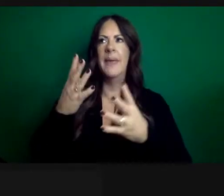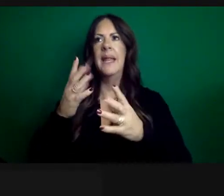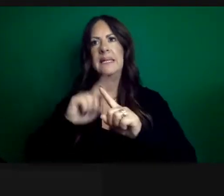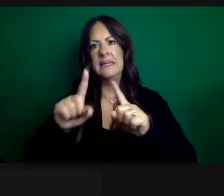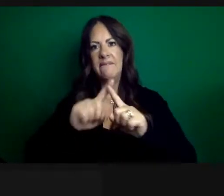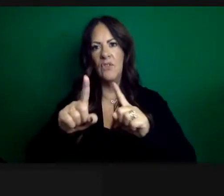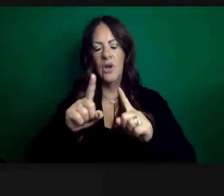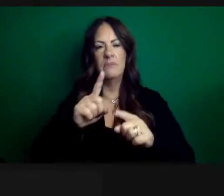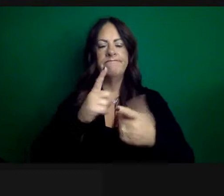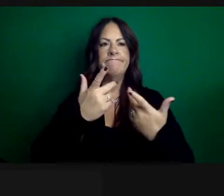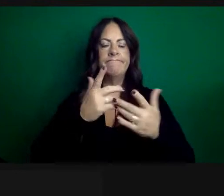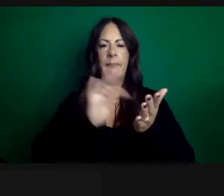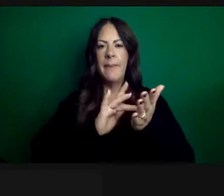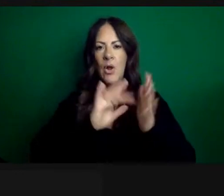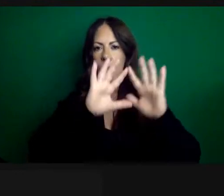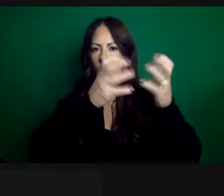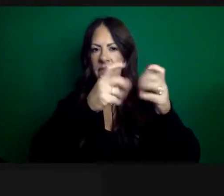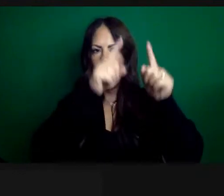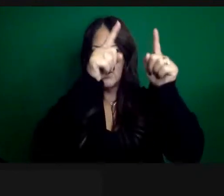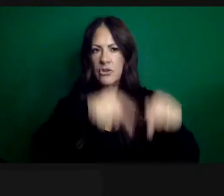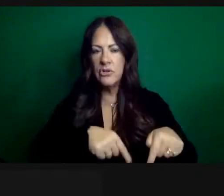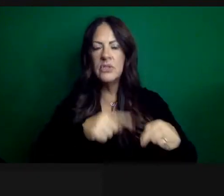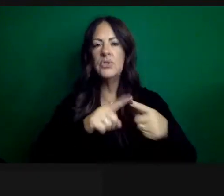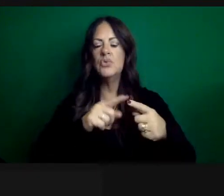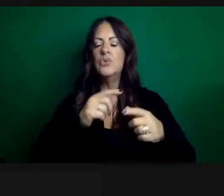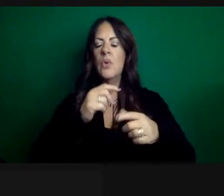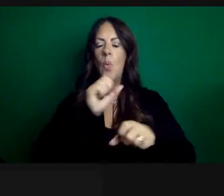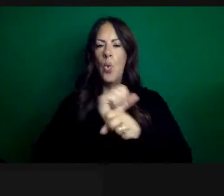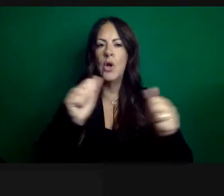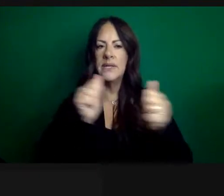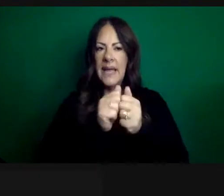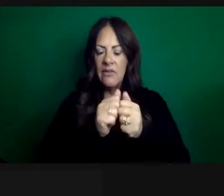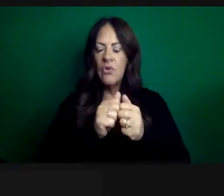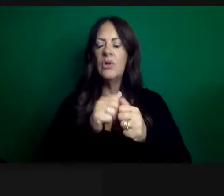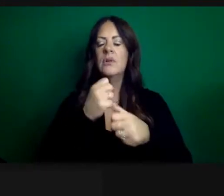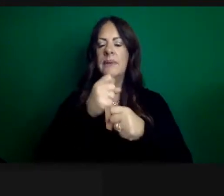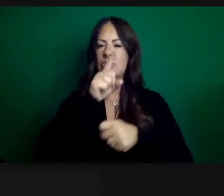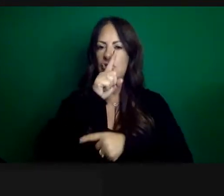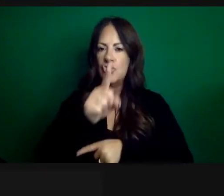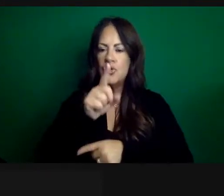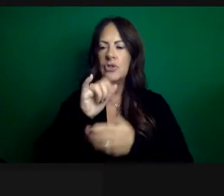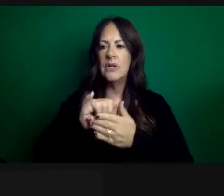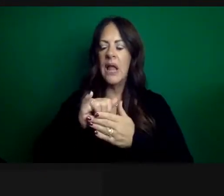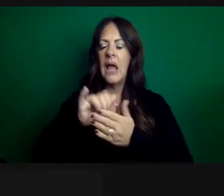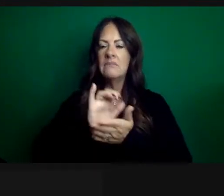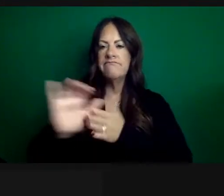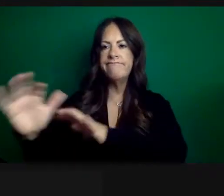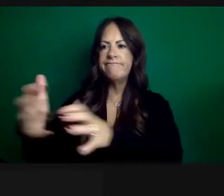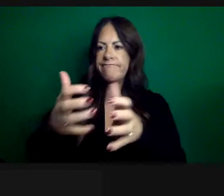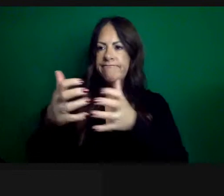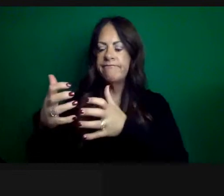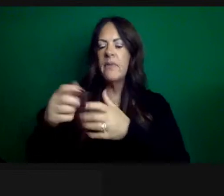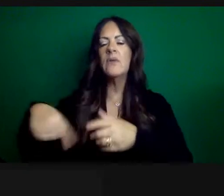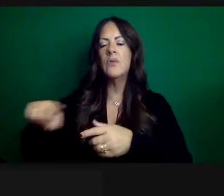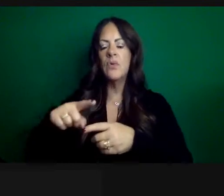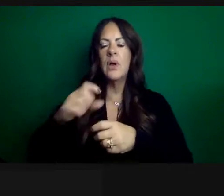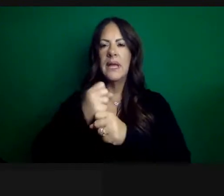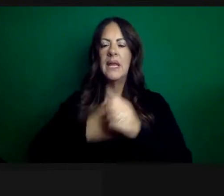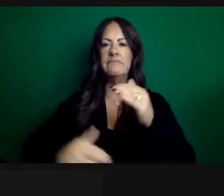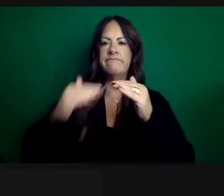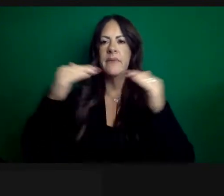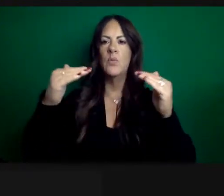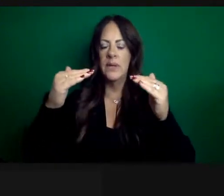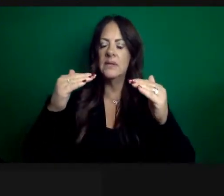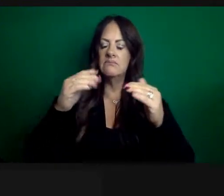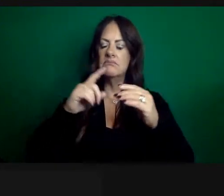agreement. She'll be here with us next week to answer more specifics on those questions. Of course, what we're looking forward to do is continue